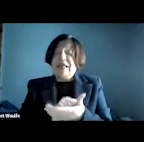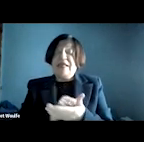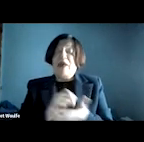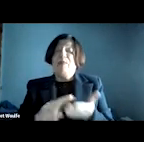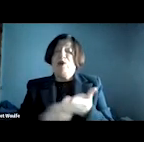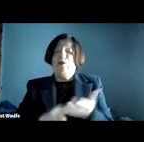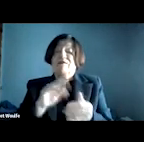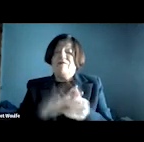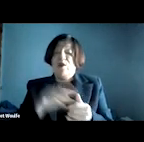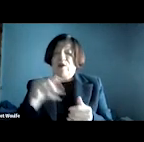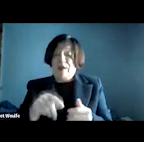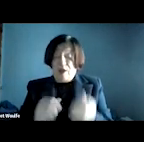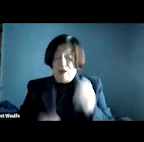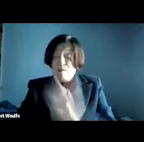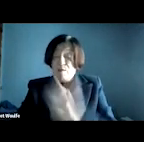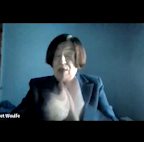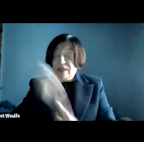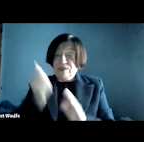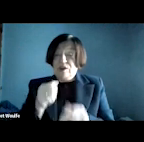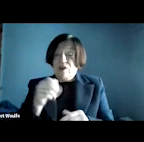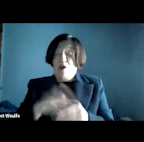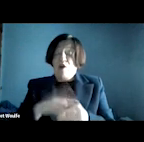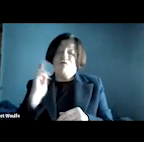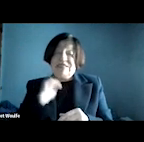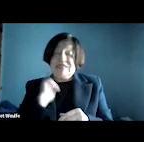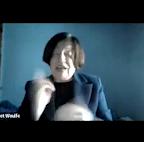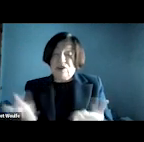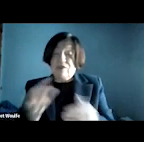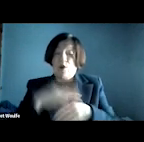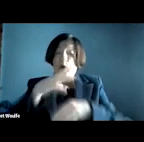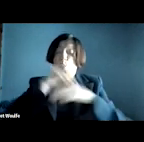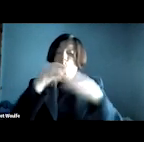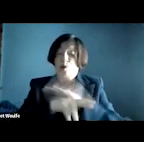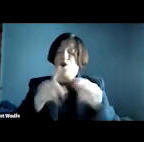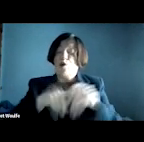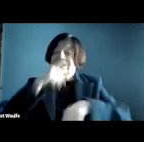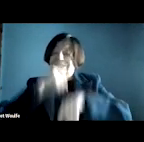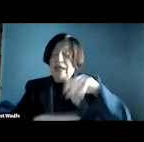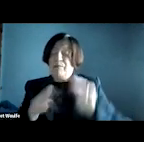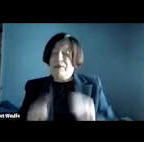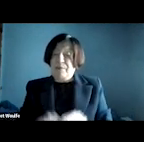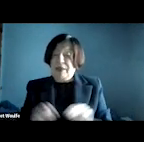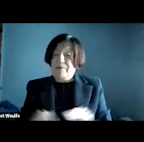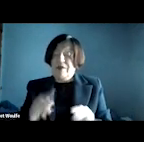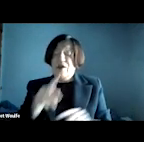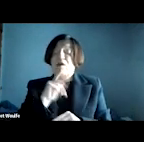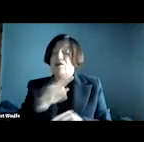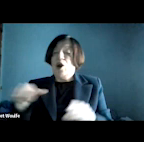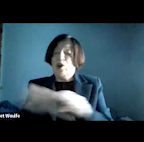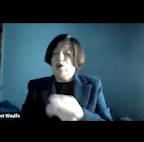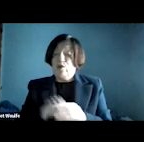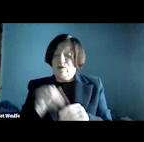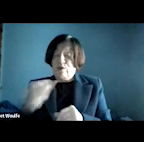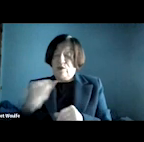used for purpose-built dwellings or residential facilities for older or disabled people, but does not include requirements